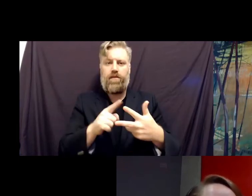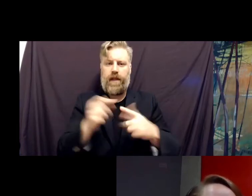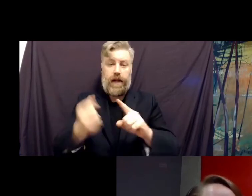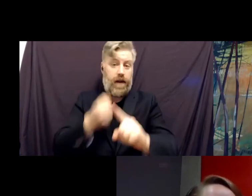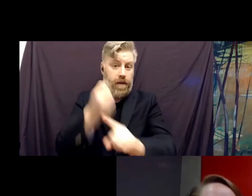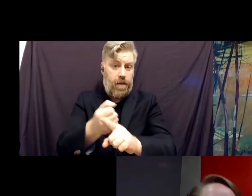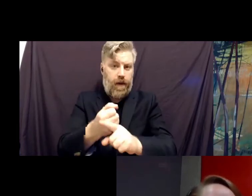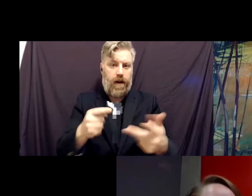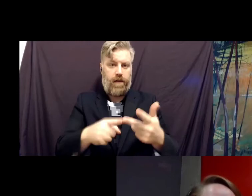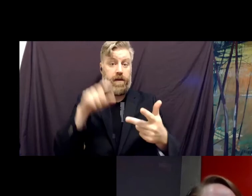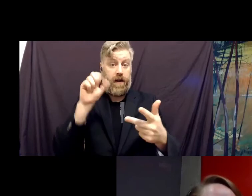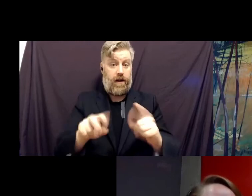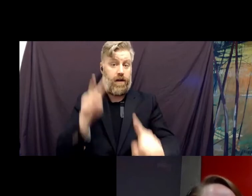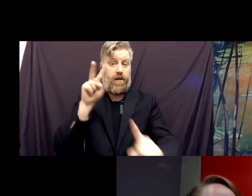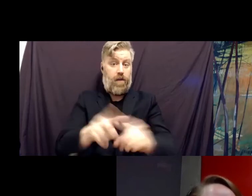scalability.